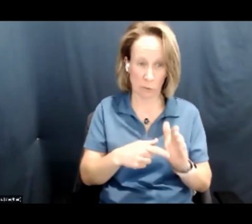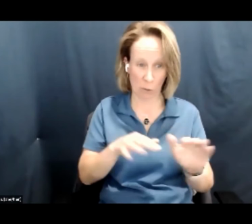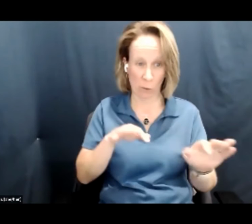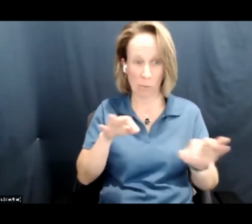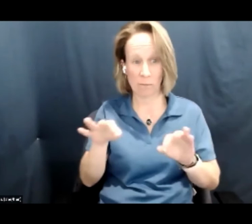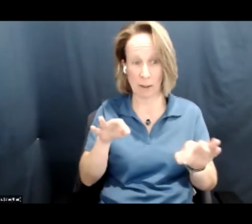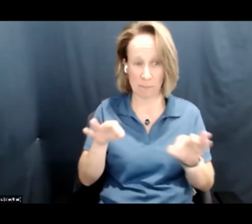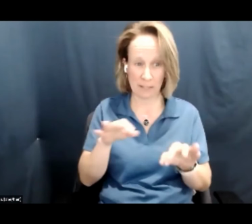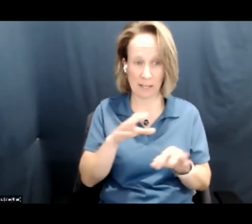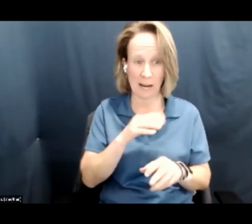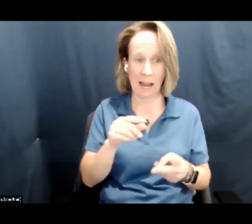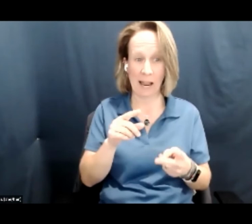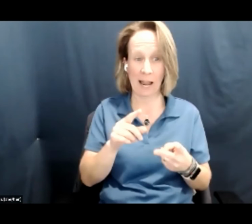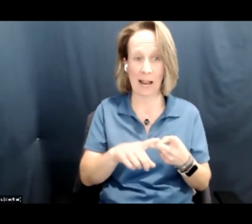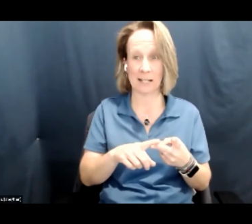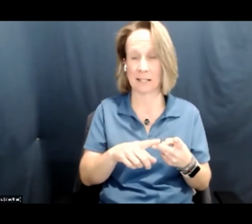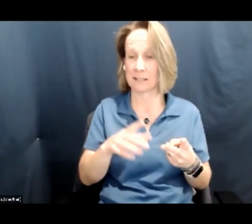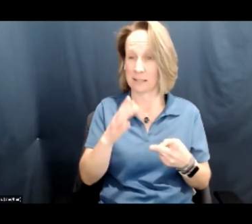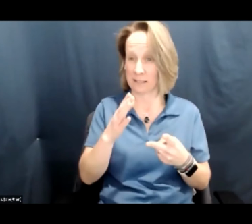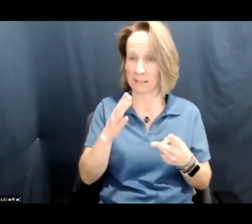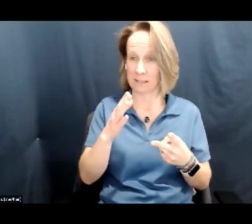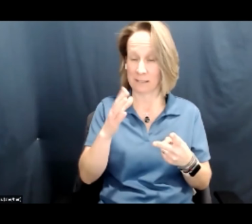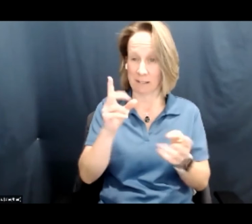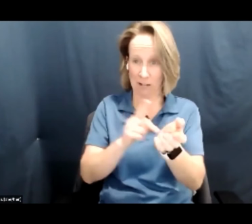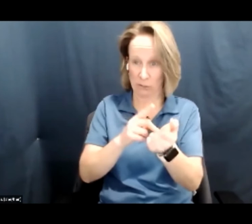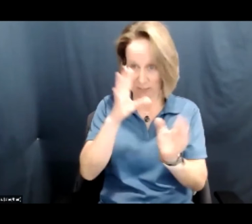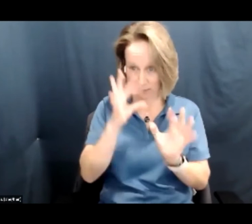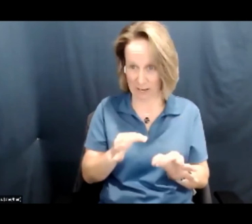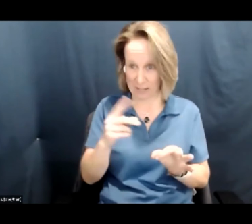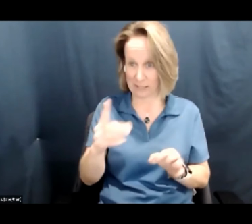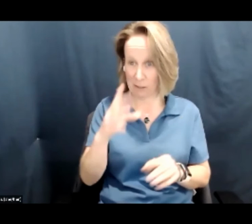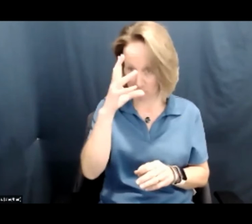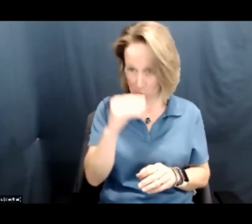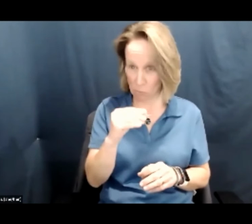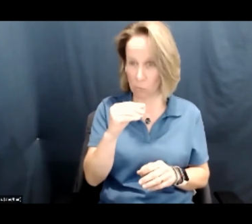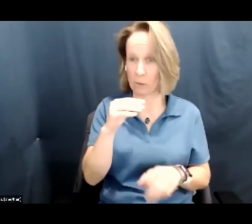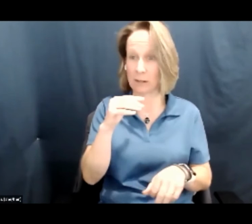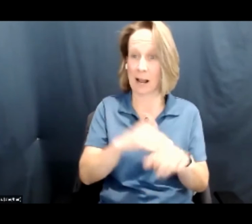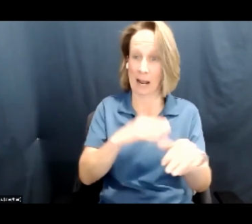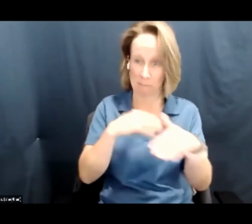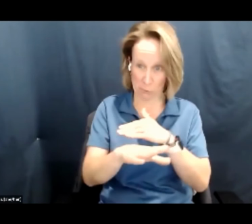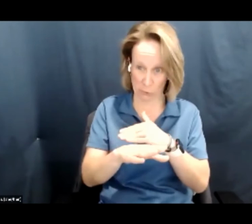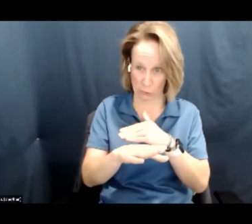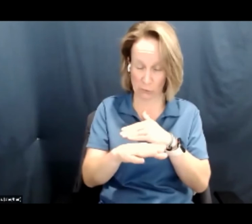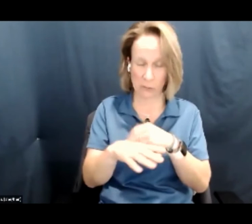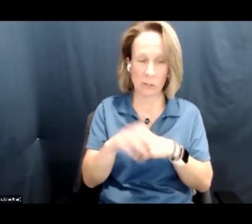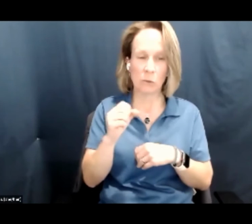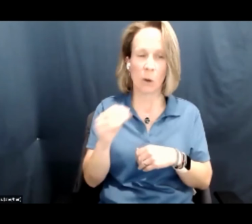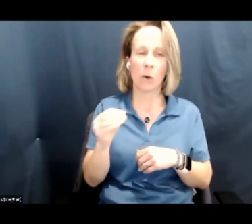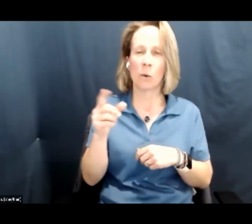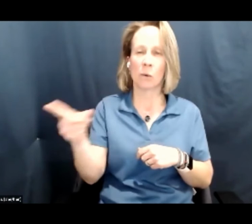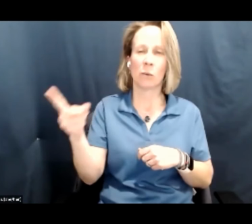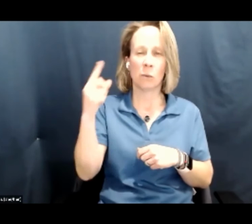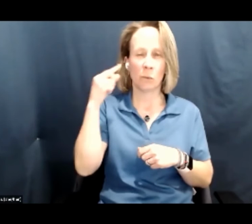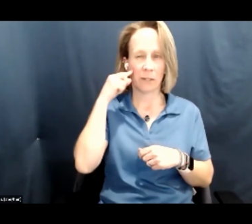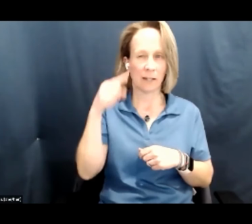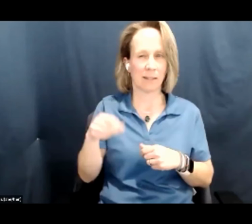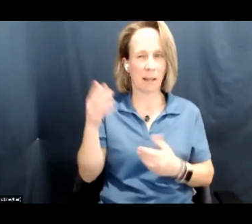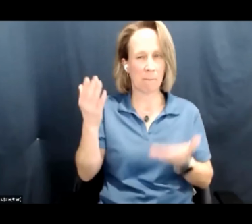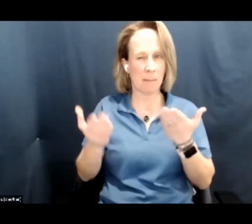sex assigned male at birth. So if you want to put in the chat, what do you think they may identify